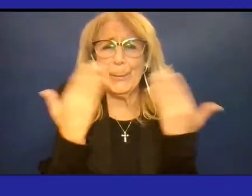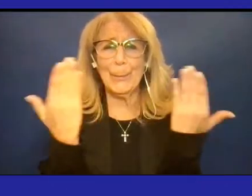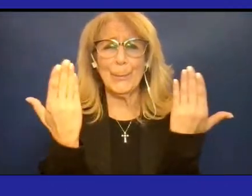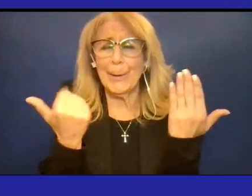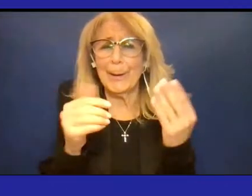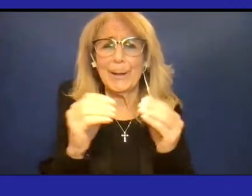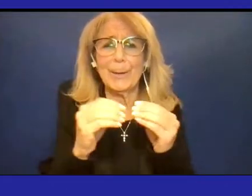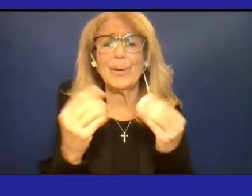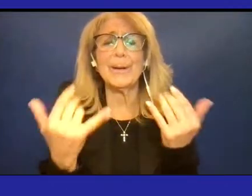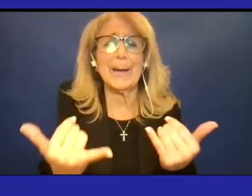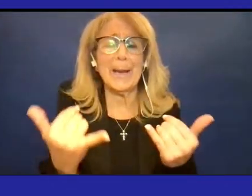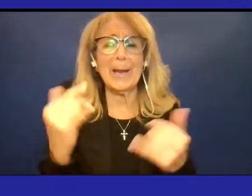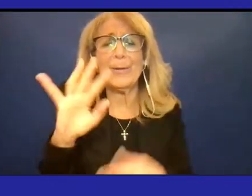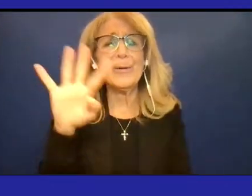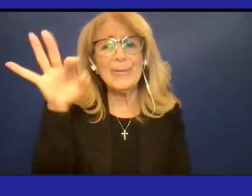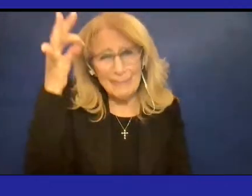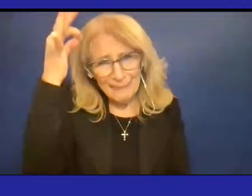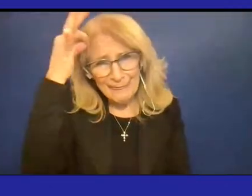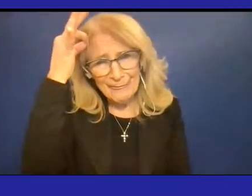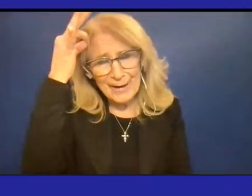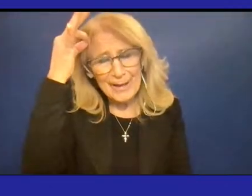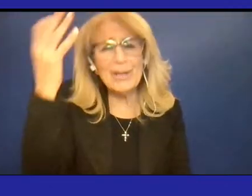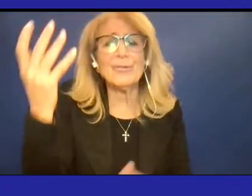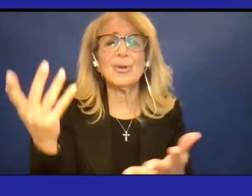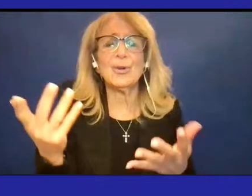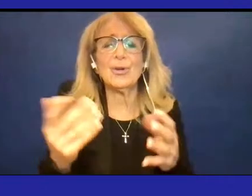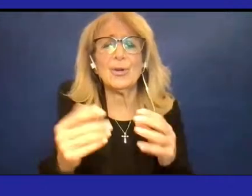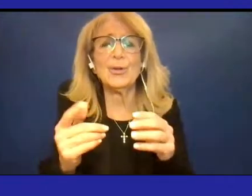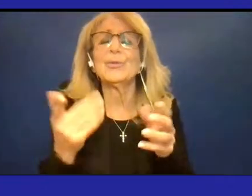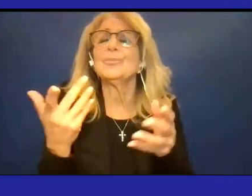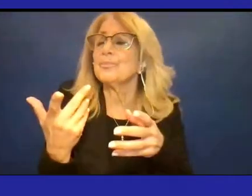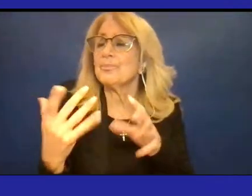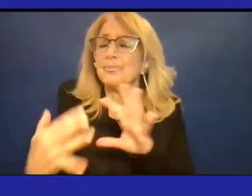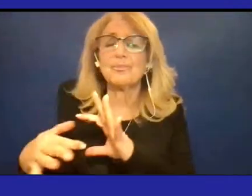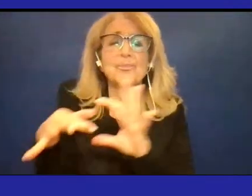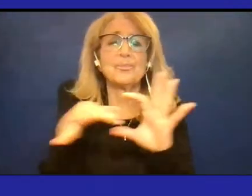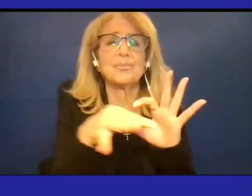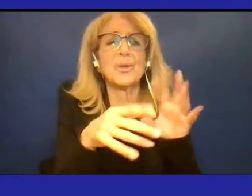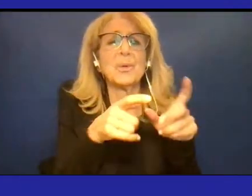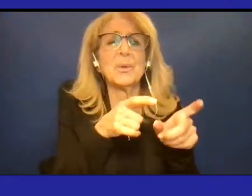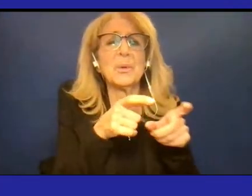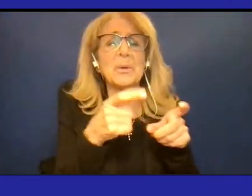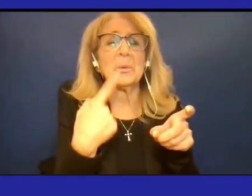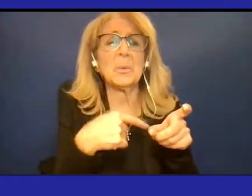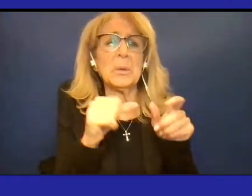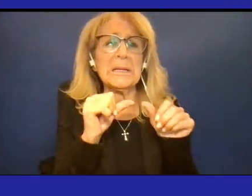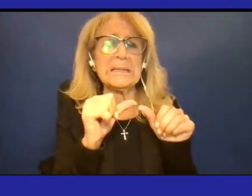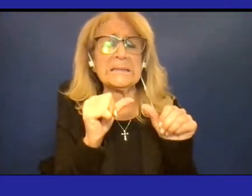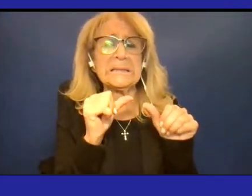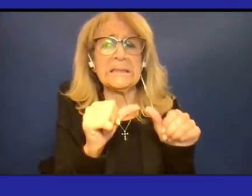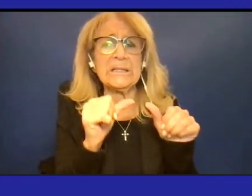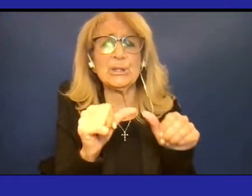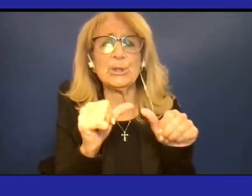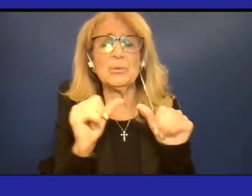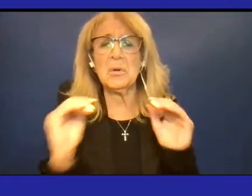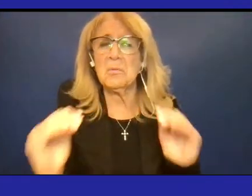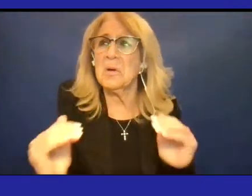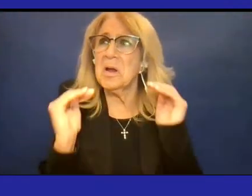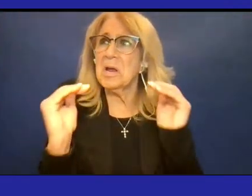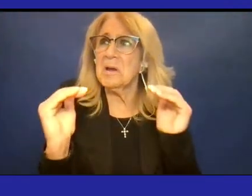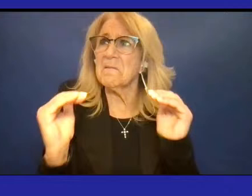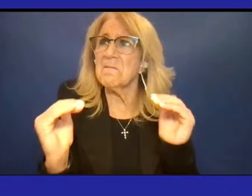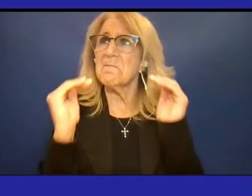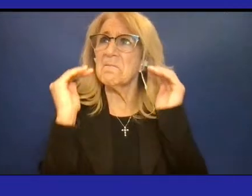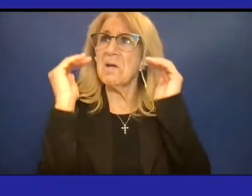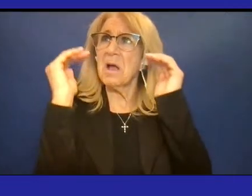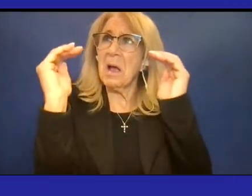federal side, as we come to the administration, we continue to advance our priorities,